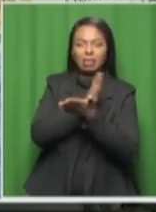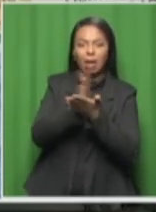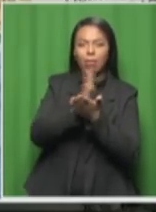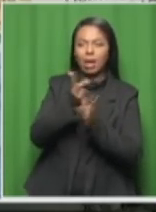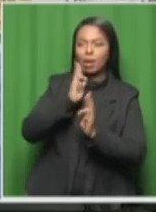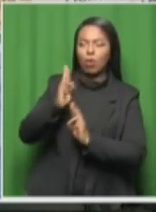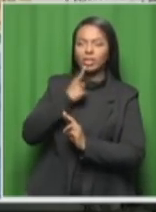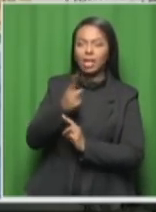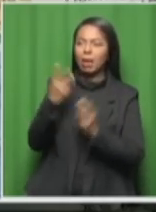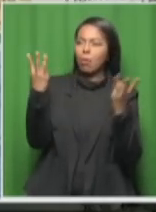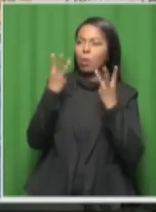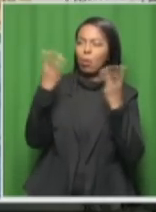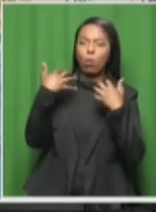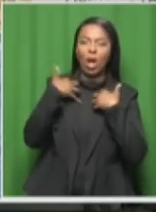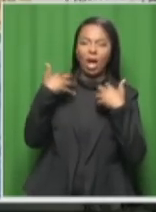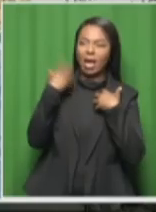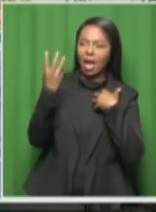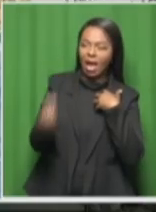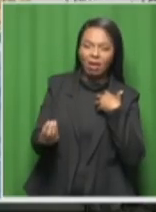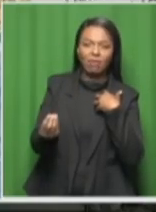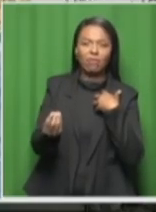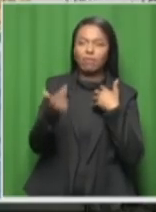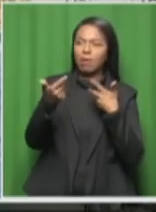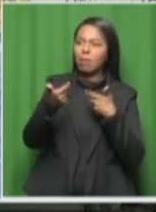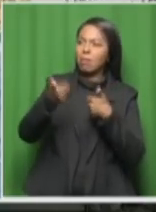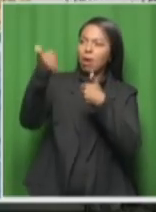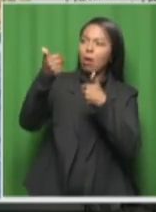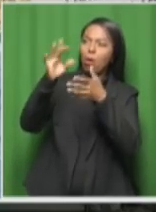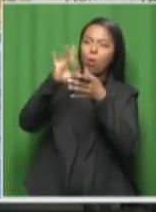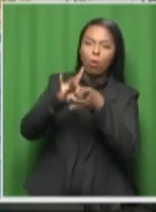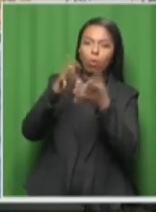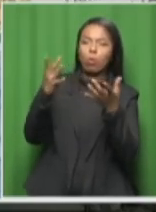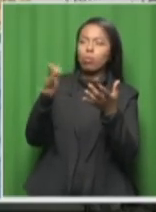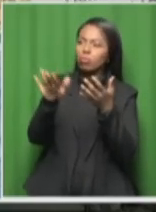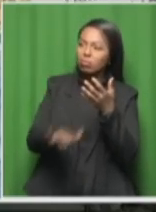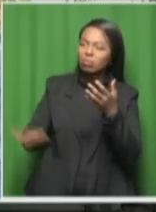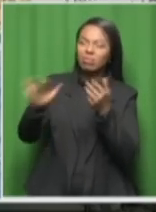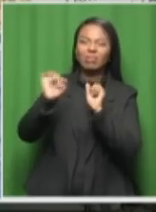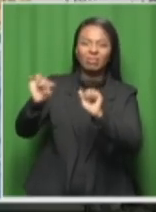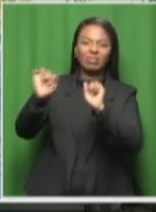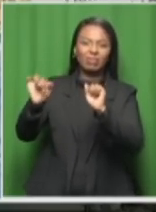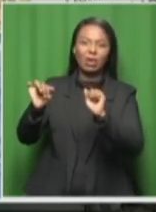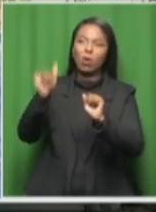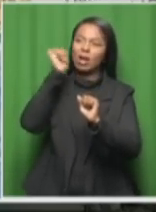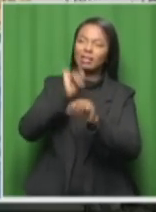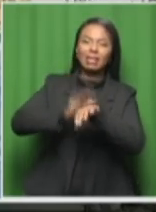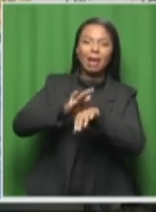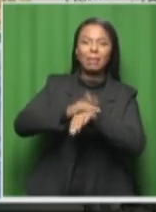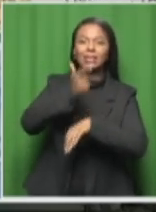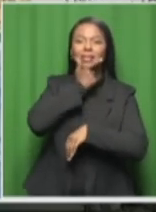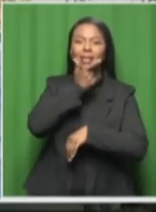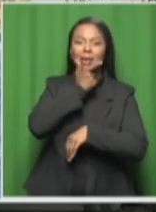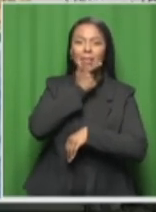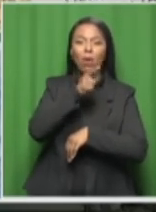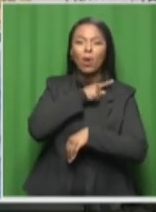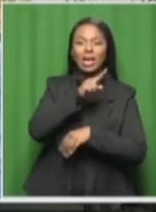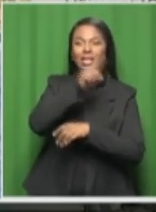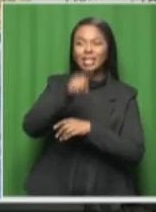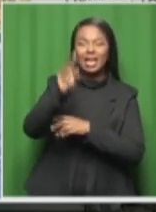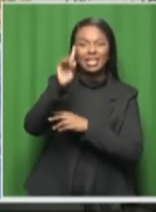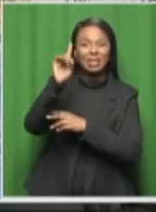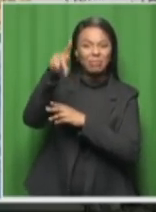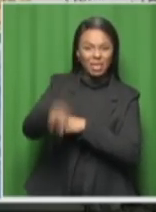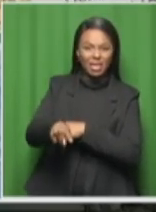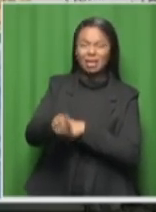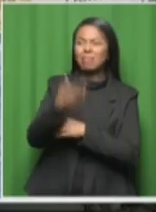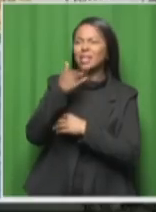people are very worried about going home over the festive and whether they would be able to come back. ZDP as well, if you could just give us a quick